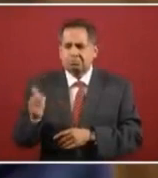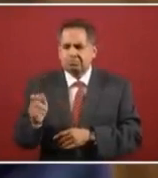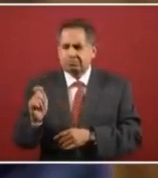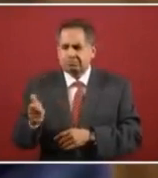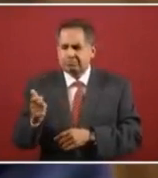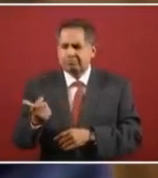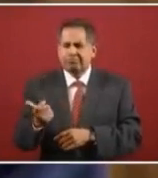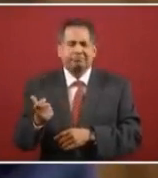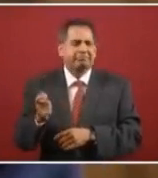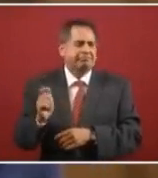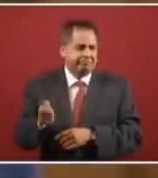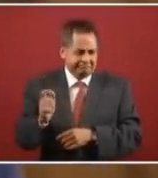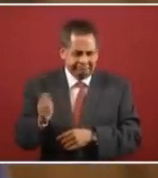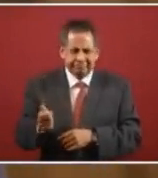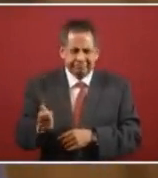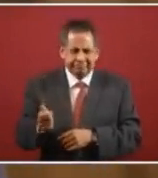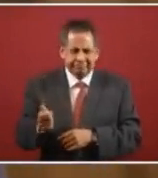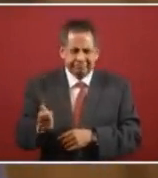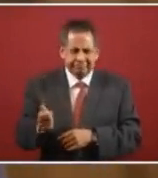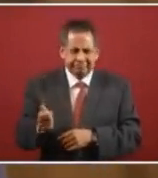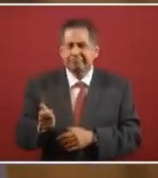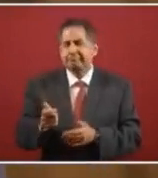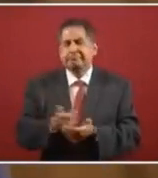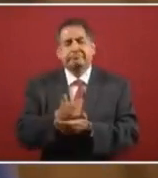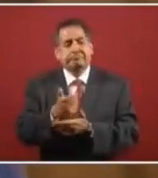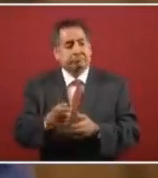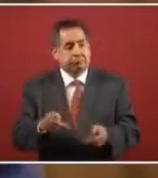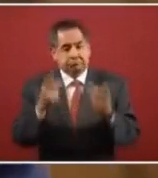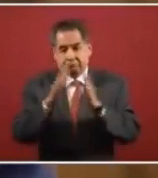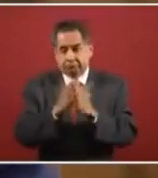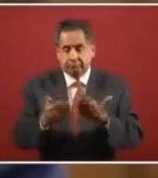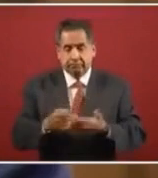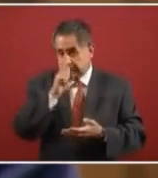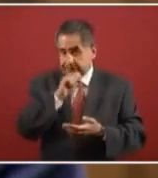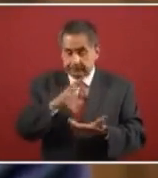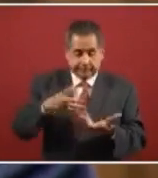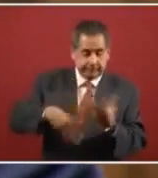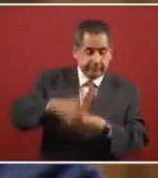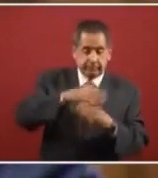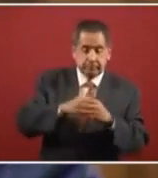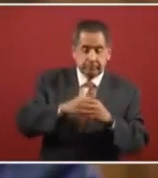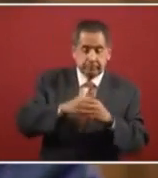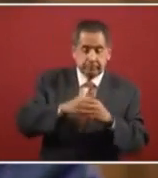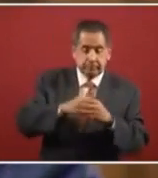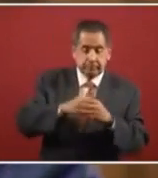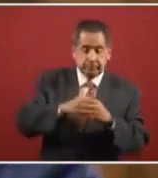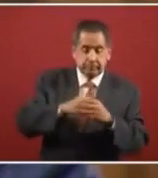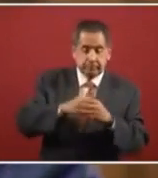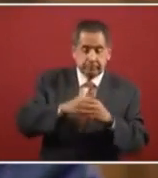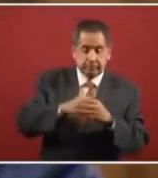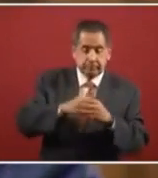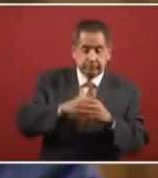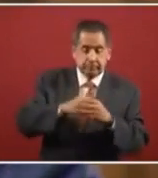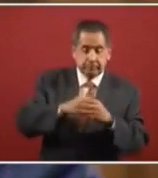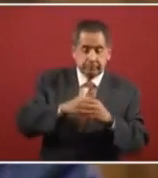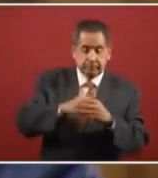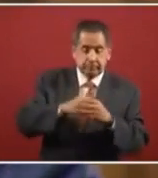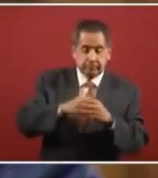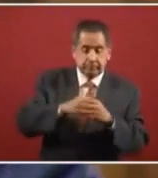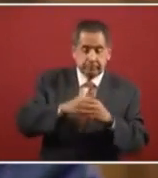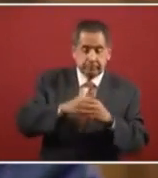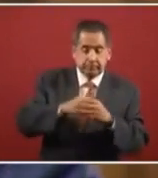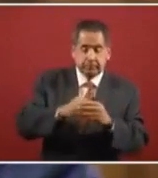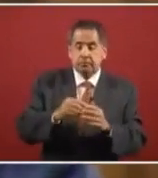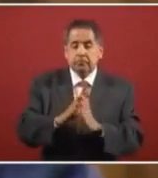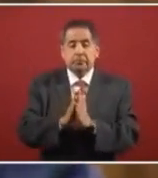cents or no I'm sorry a dollar and we also made printed